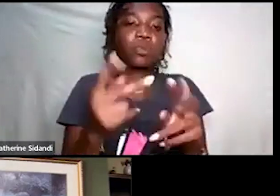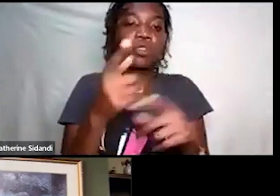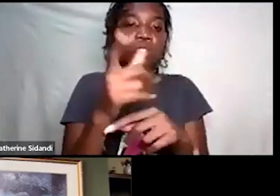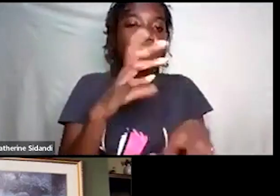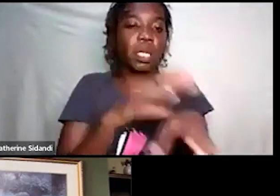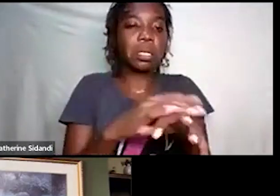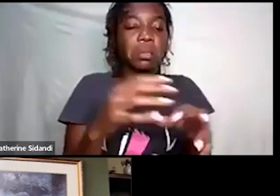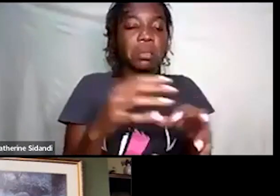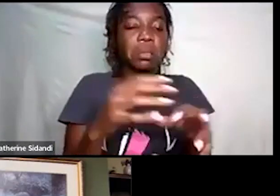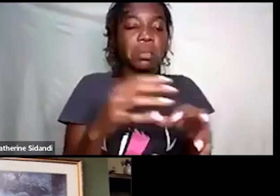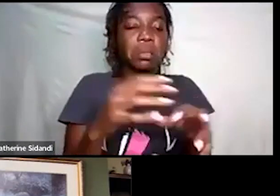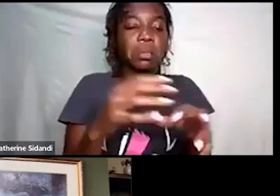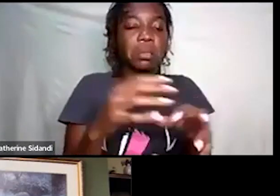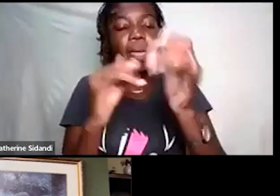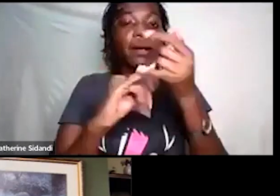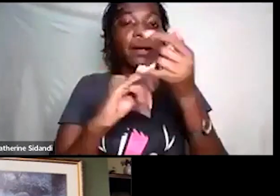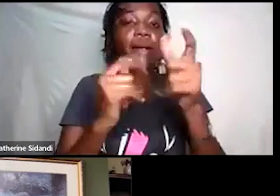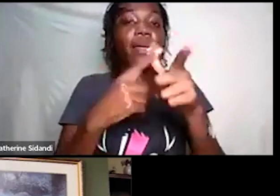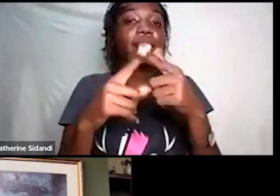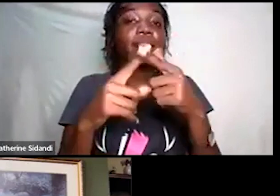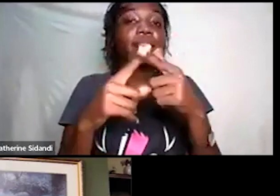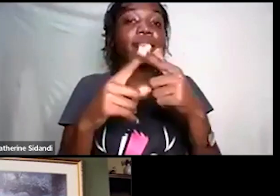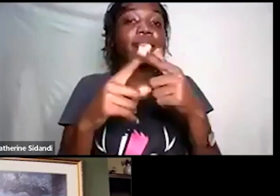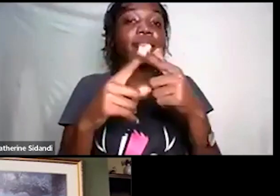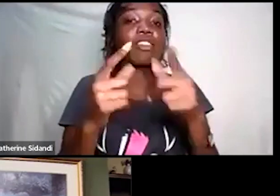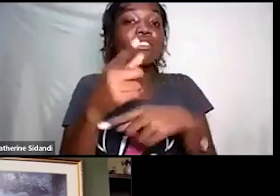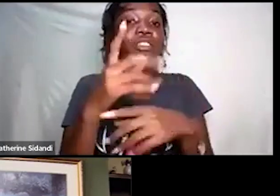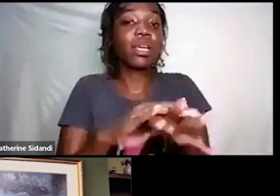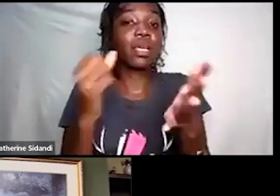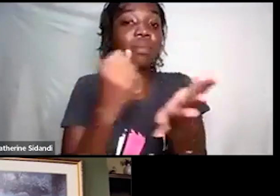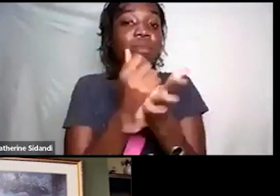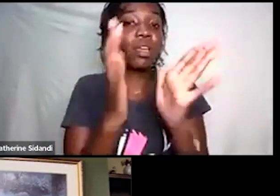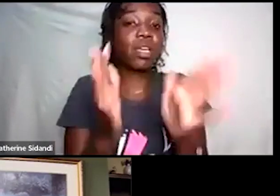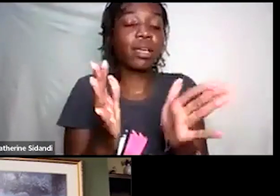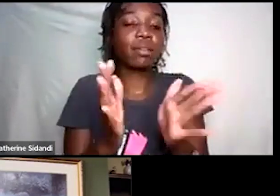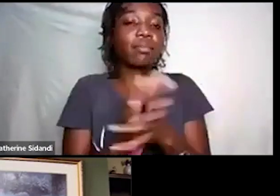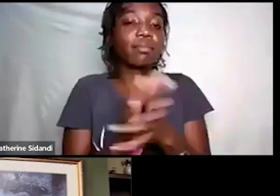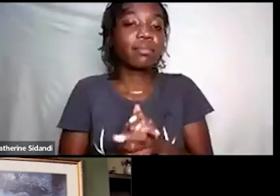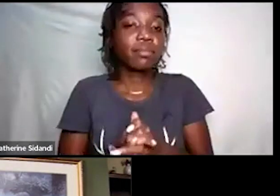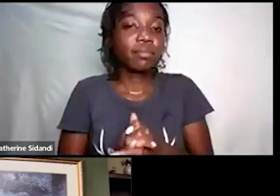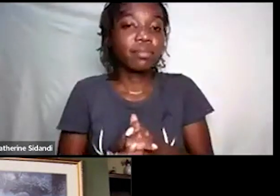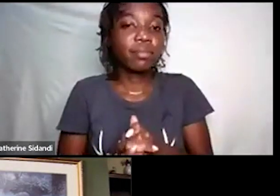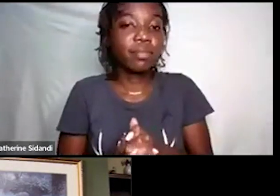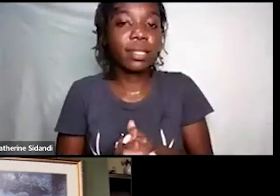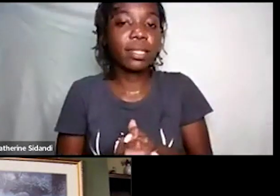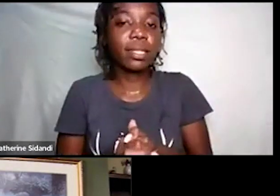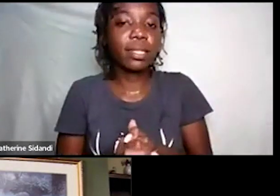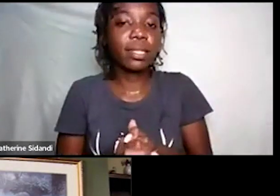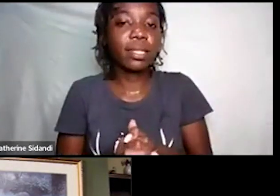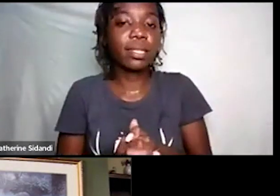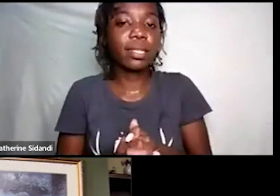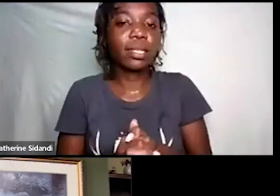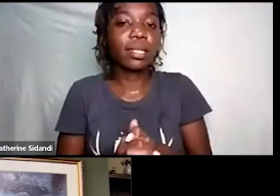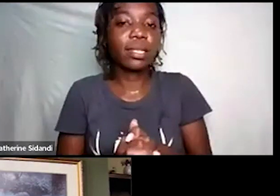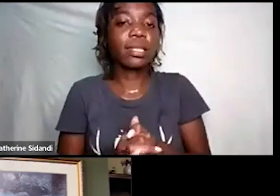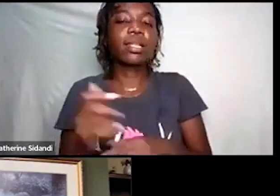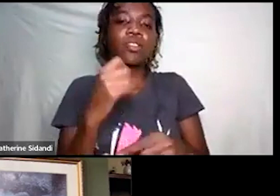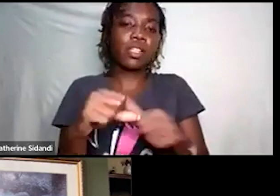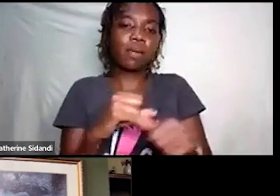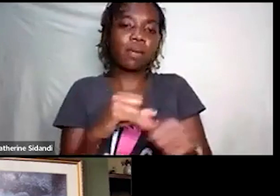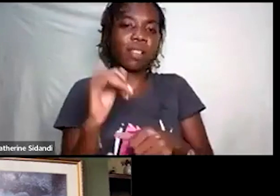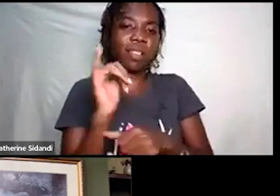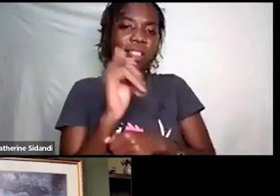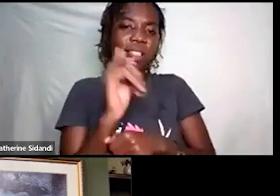can find some employers disputing that they don't want the same family to work with the same organization. In such